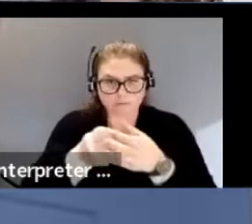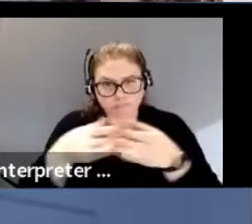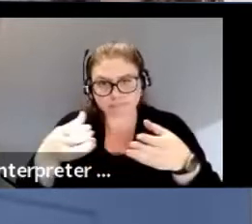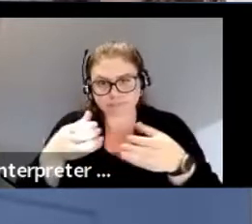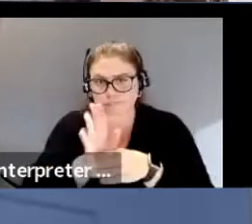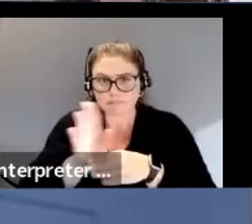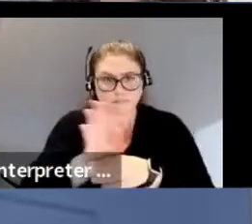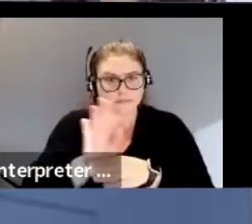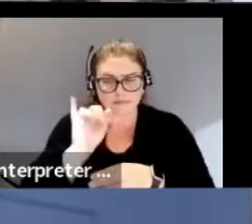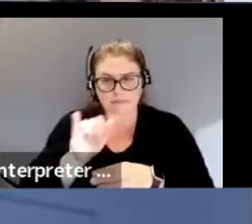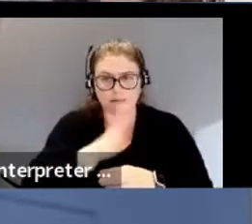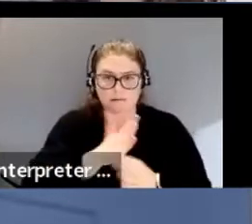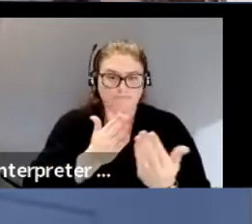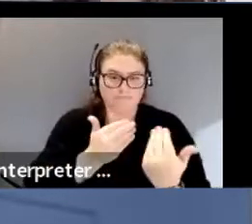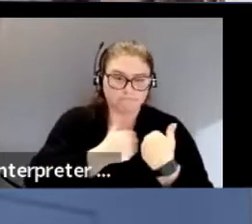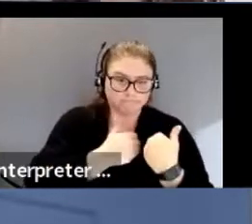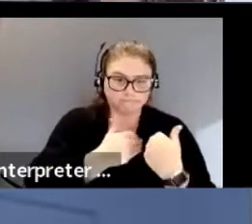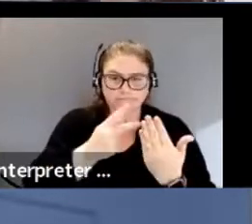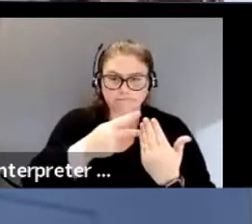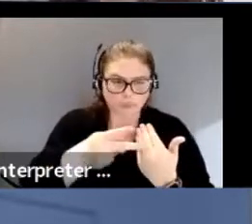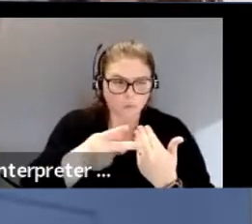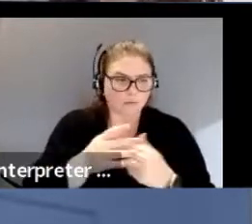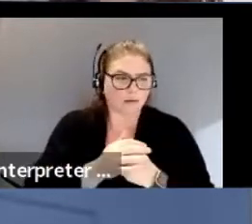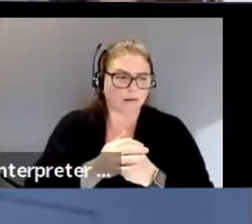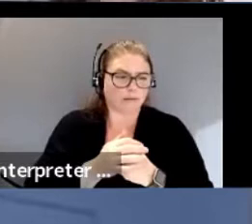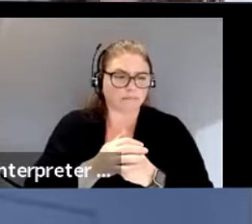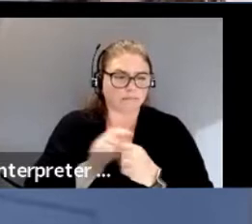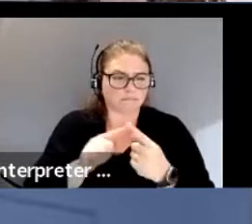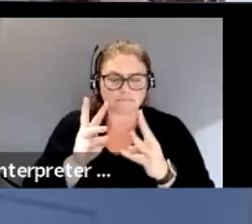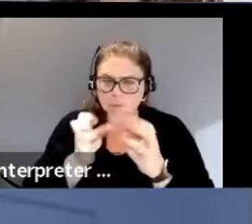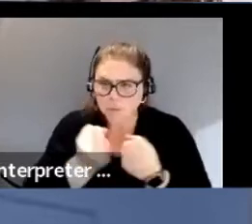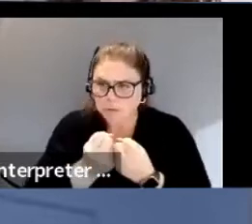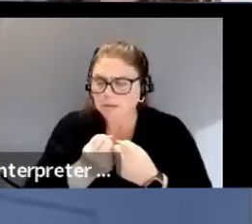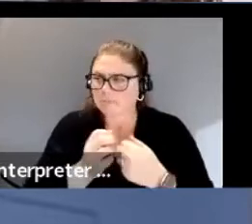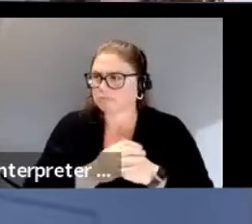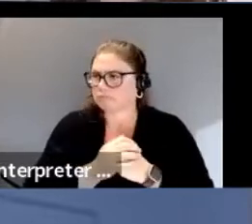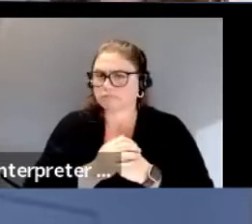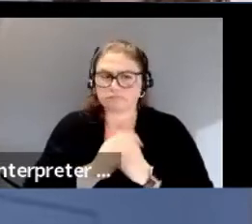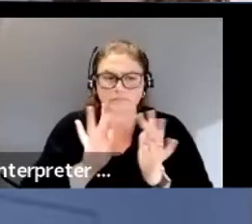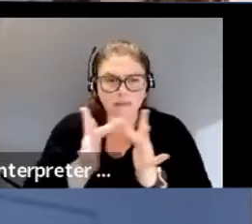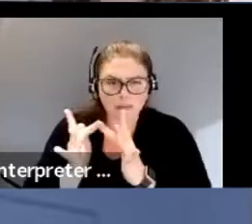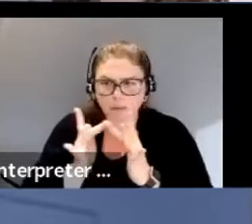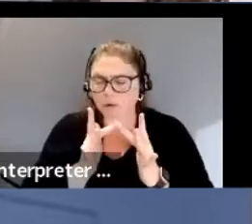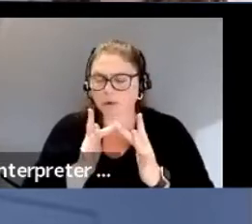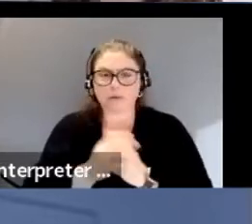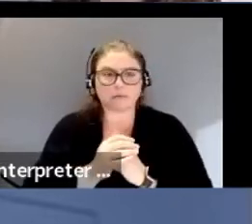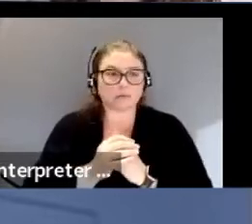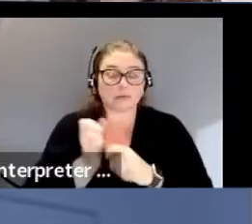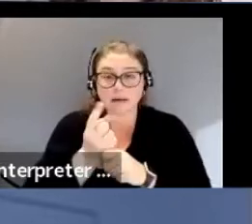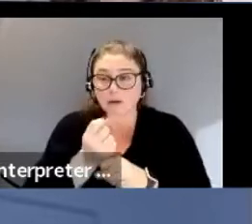we do through programs and workshops, different networking opportunities. We do a trade show every